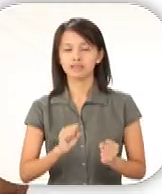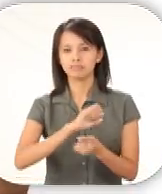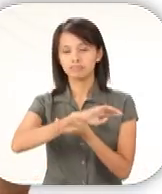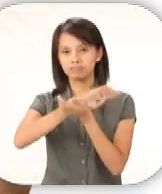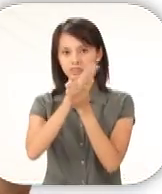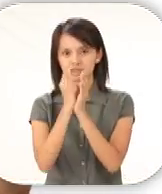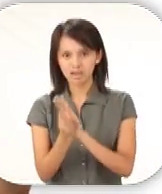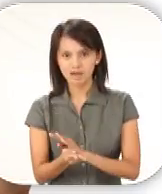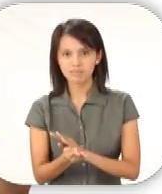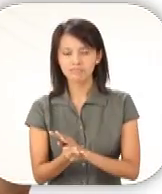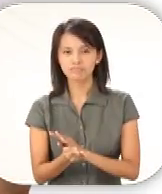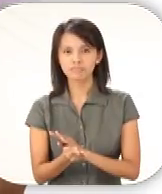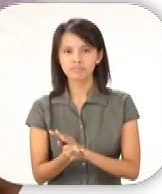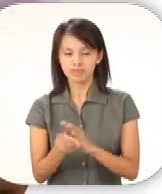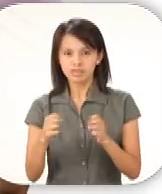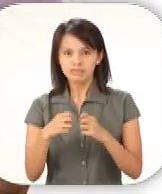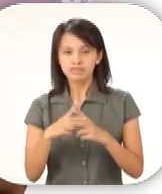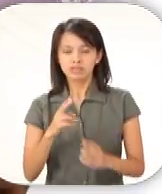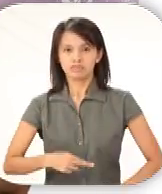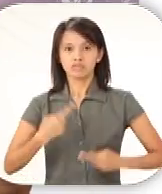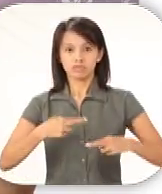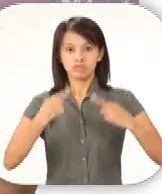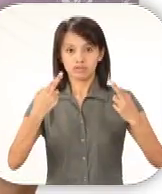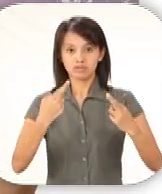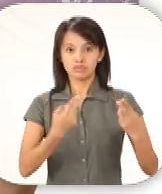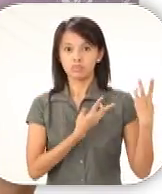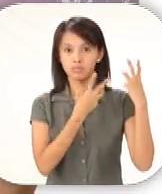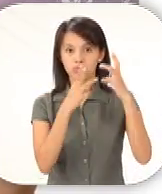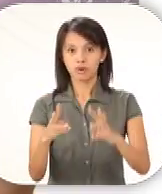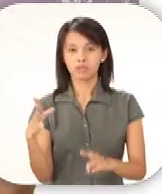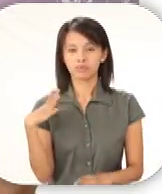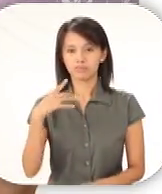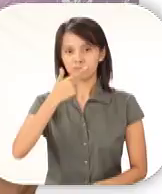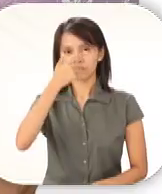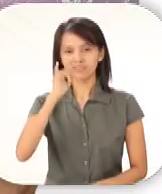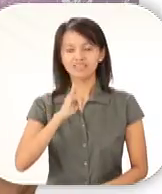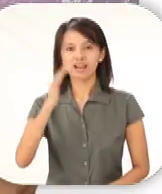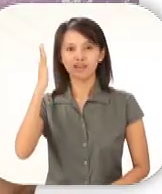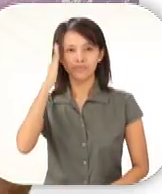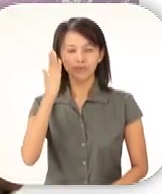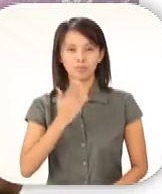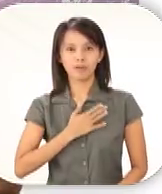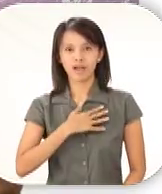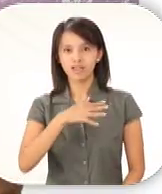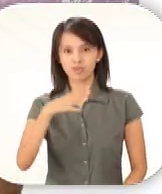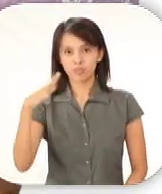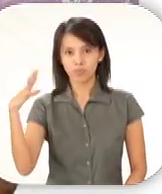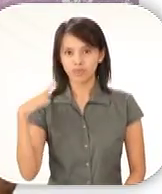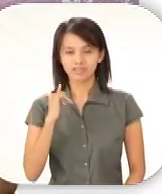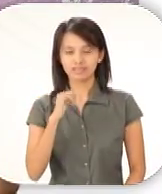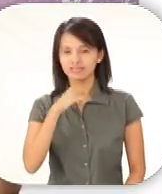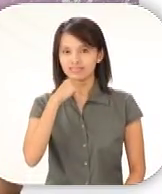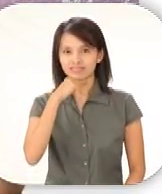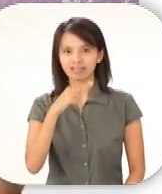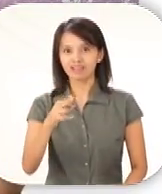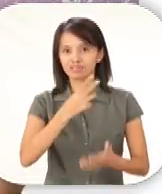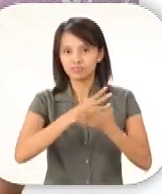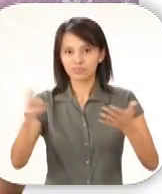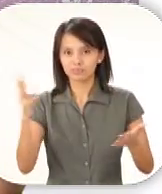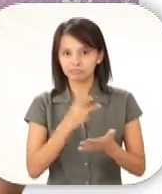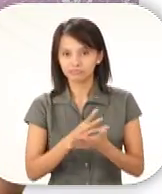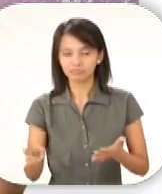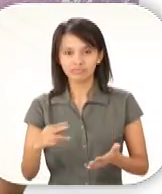can be calm, I can even rejoice while waiting, because I know my waiting is